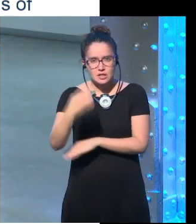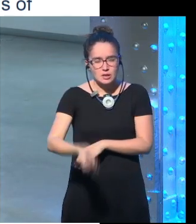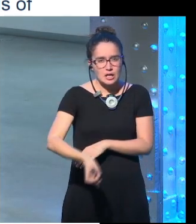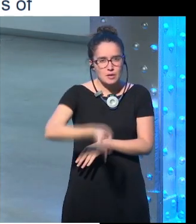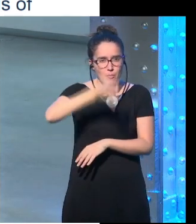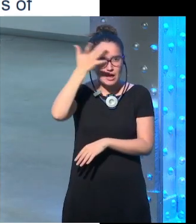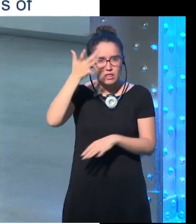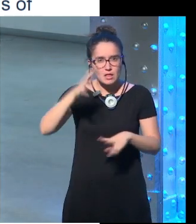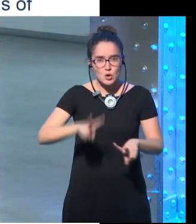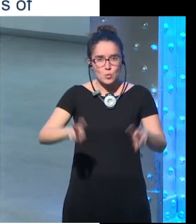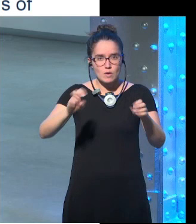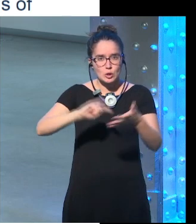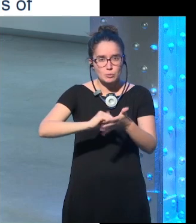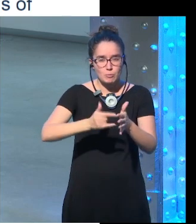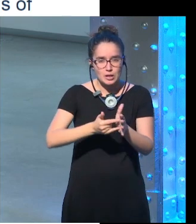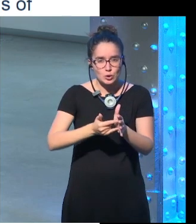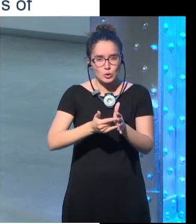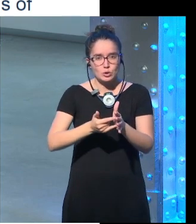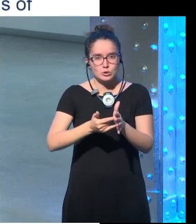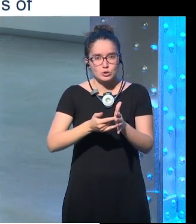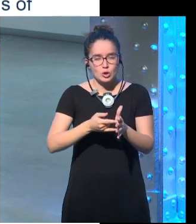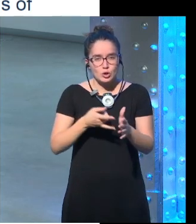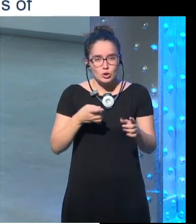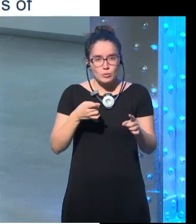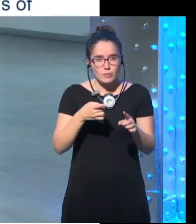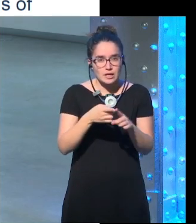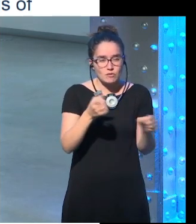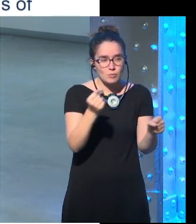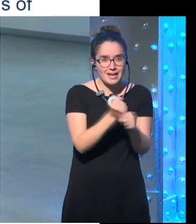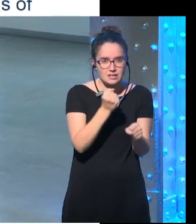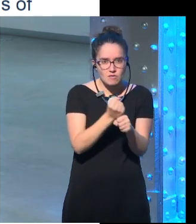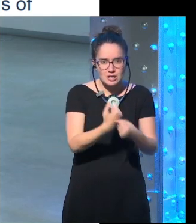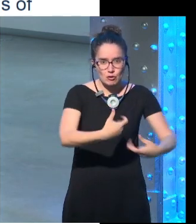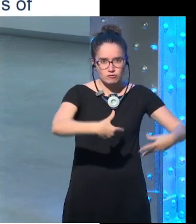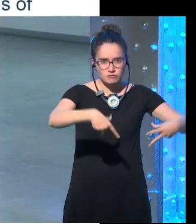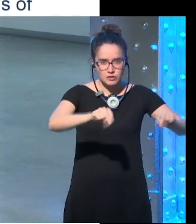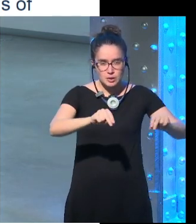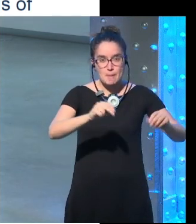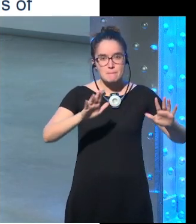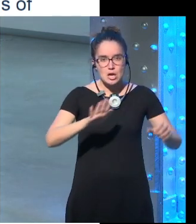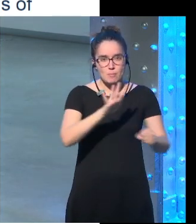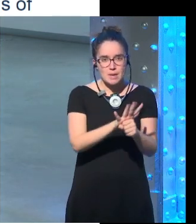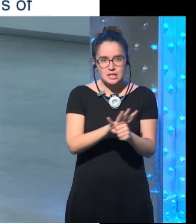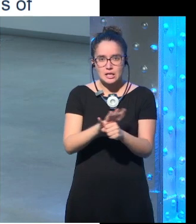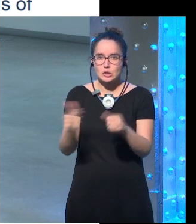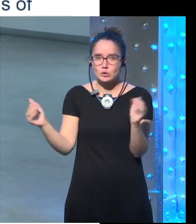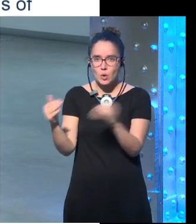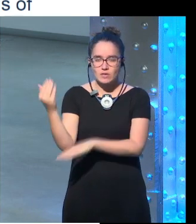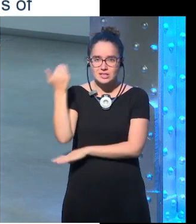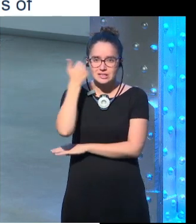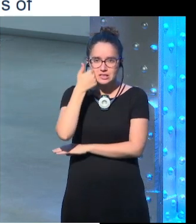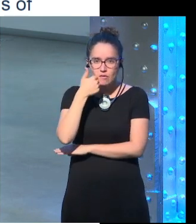methods of abolishing labor, but on Tuesdays, Thursdays and Saturdays, it seems to be